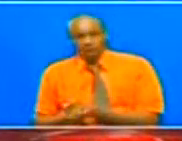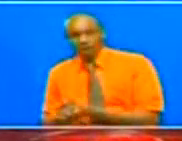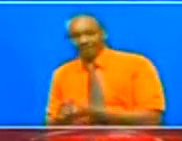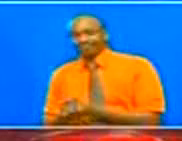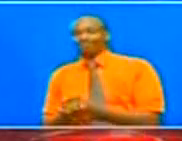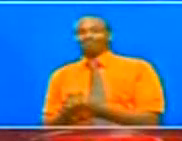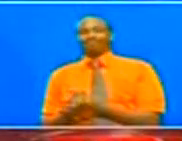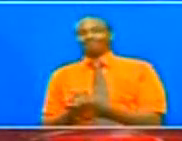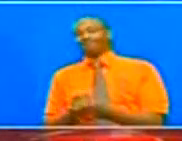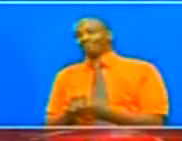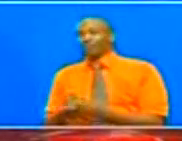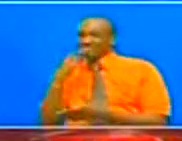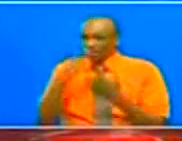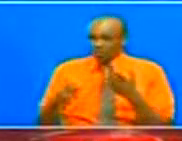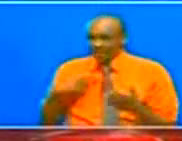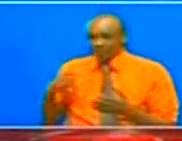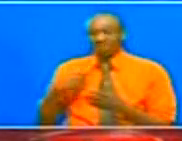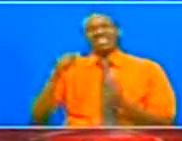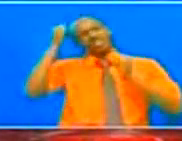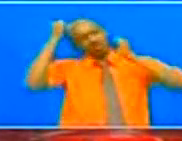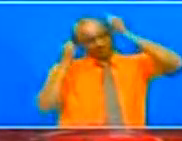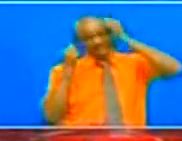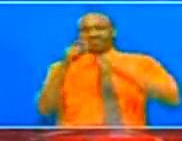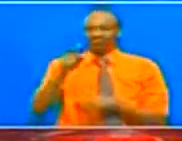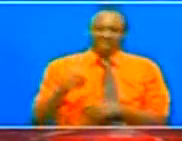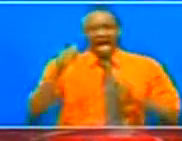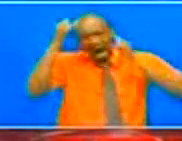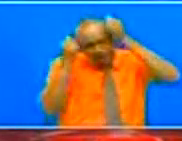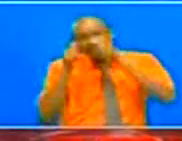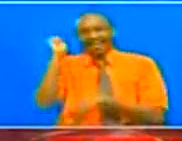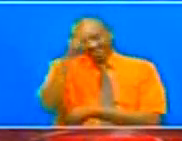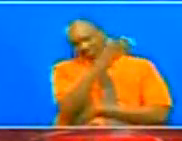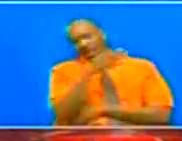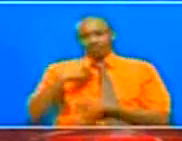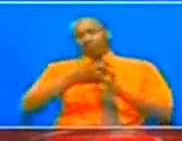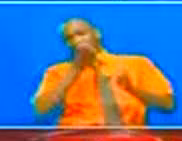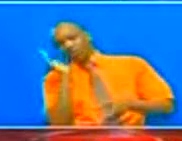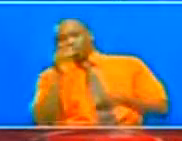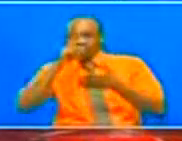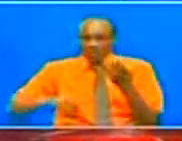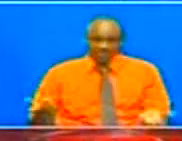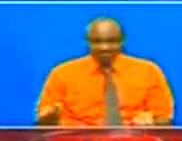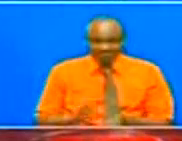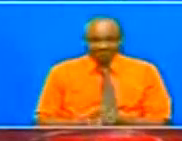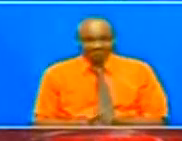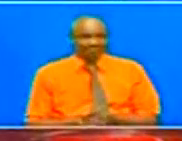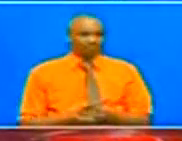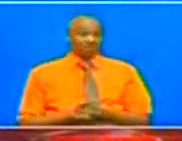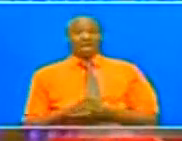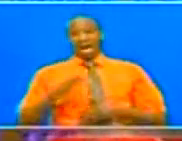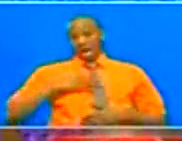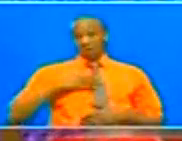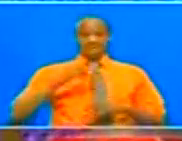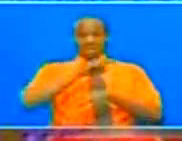real quick. One, troops in Somalia, Grand Mullah, should we withdraw? No, I don't think we should withdraw. I mean, it's not in our national